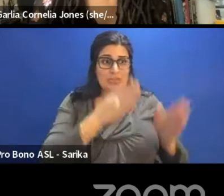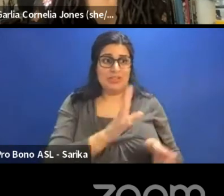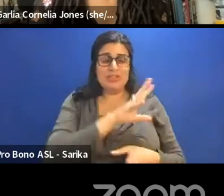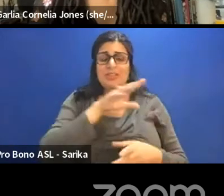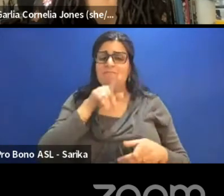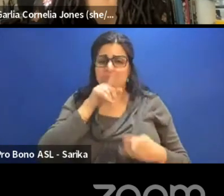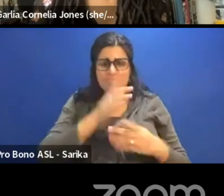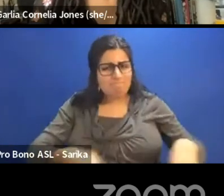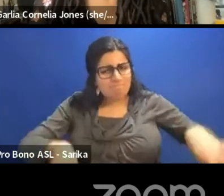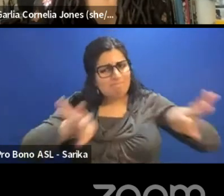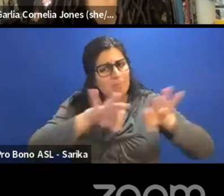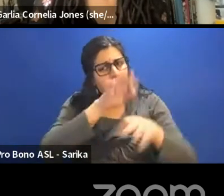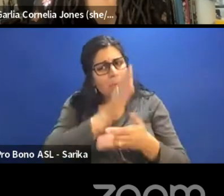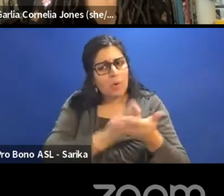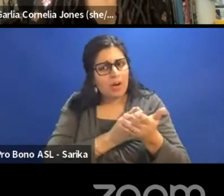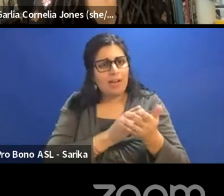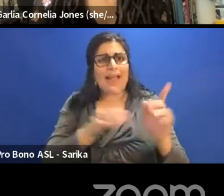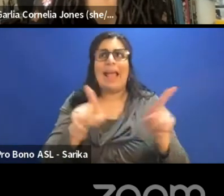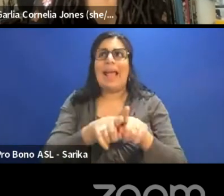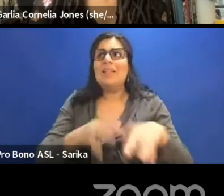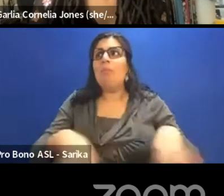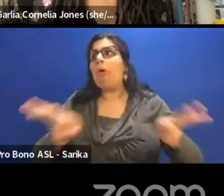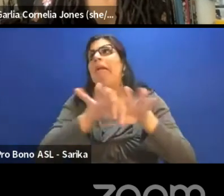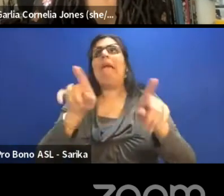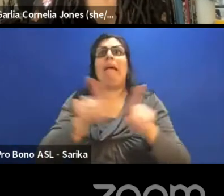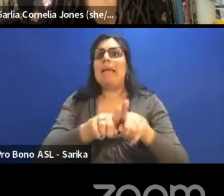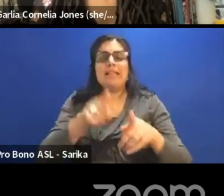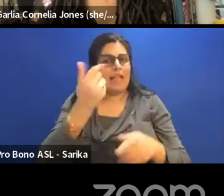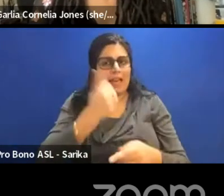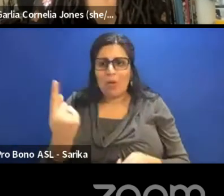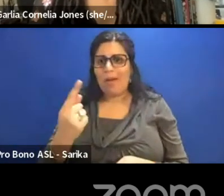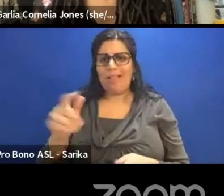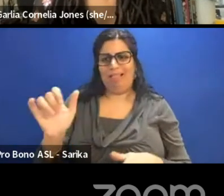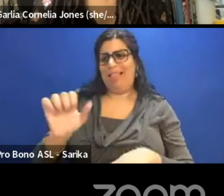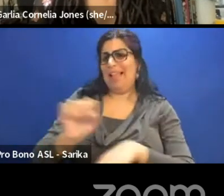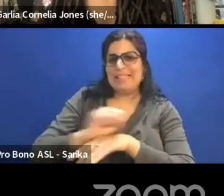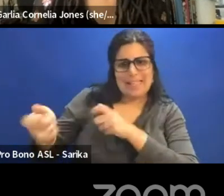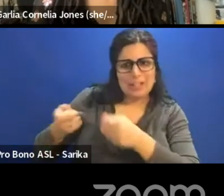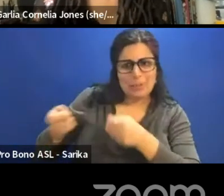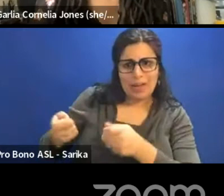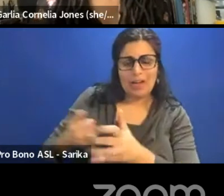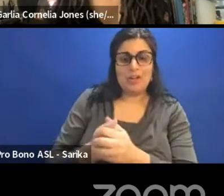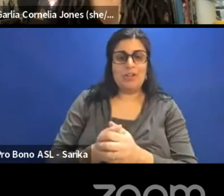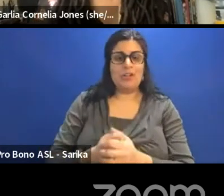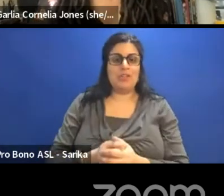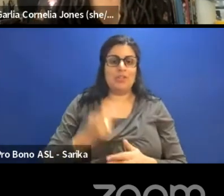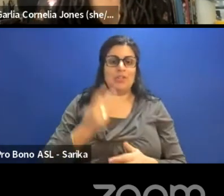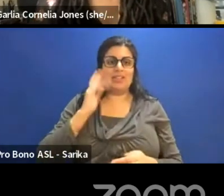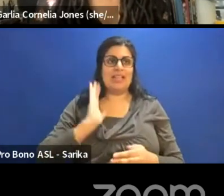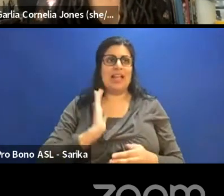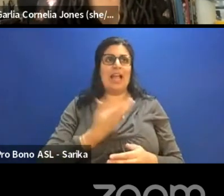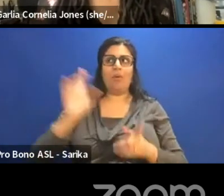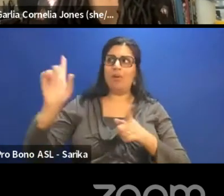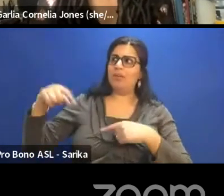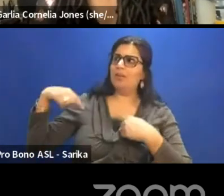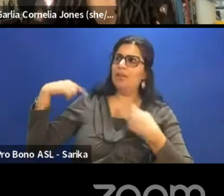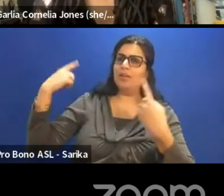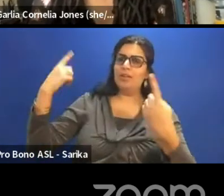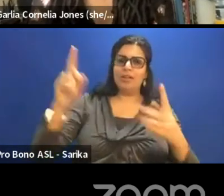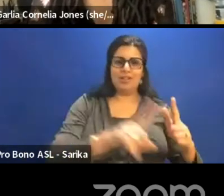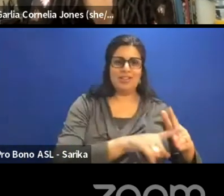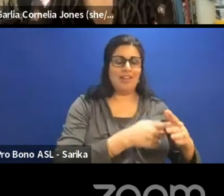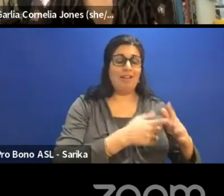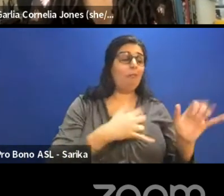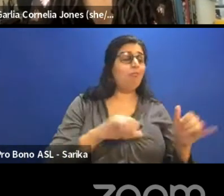production, just like the stage managers. And so being at kind of seeing our trajectory from we'll all hang out